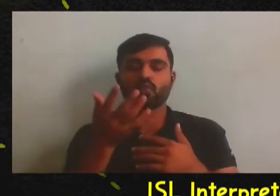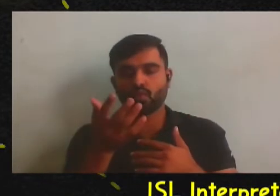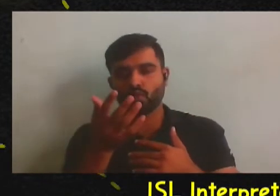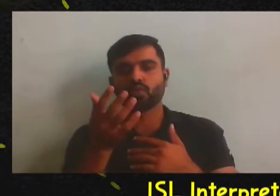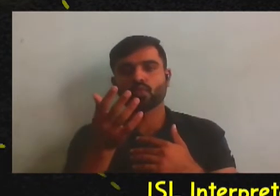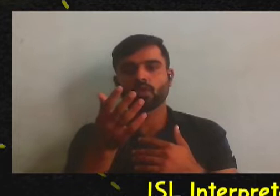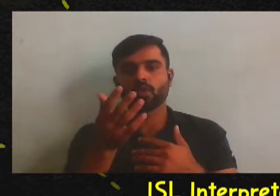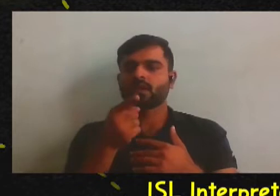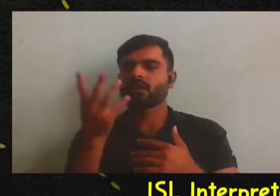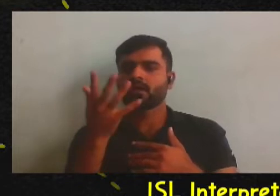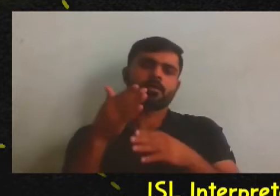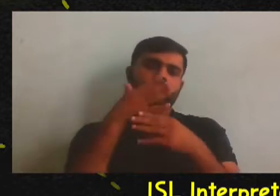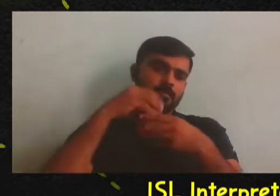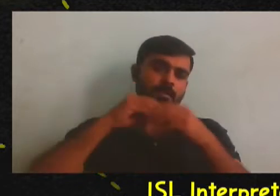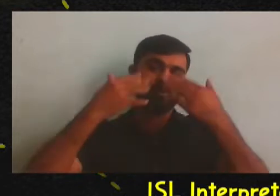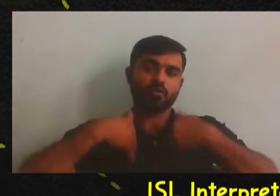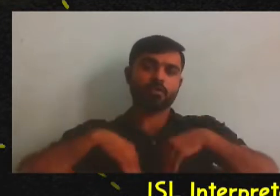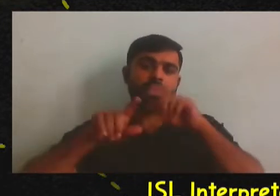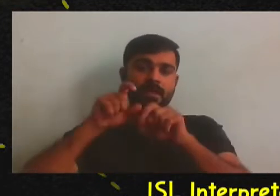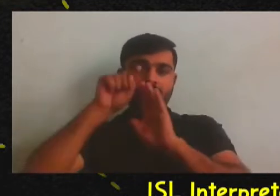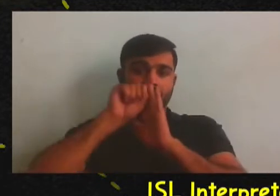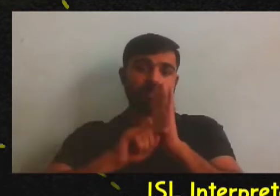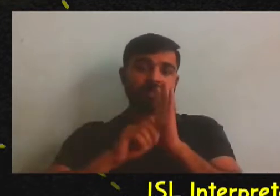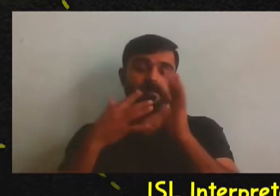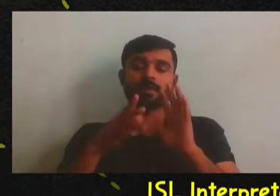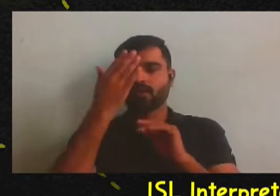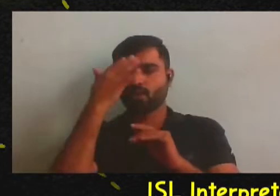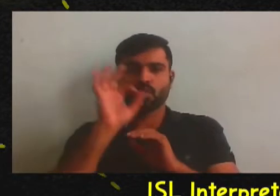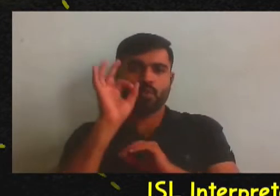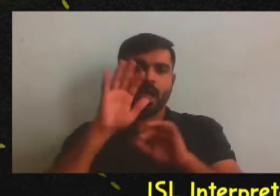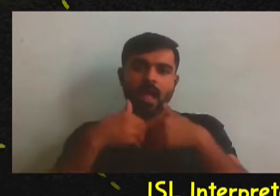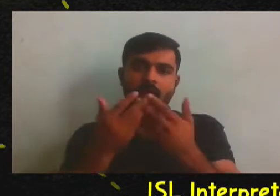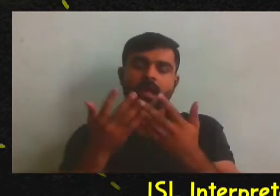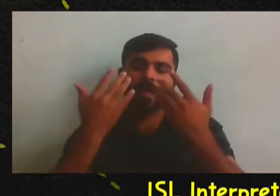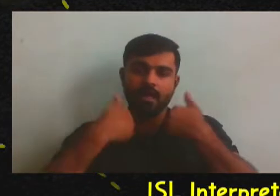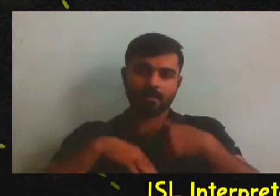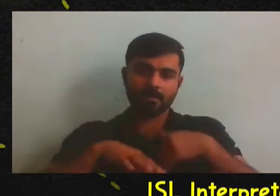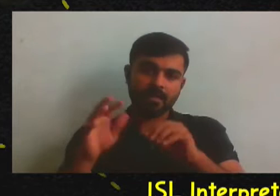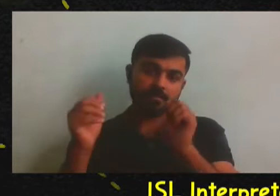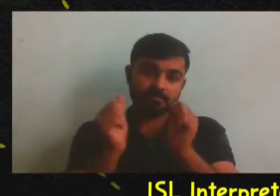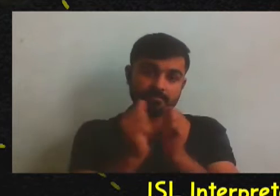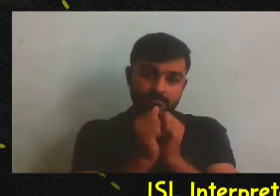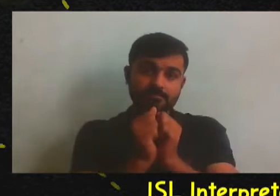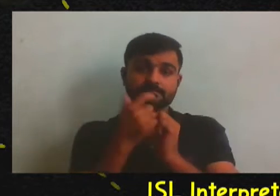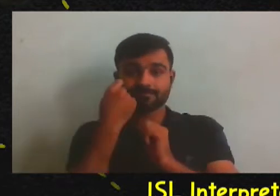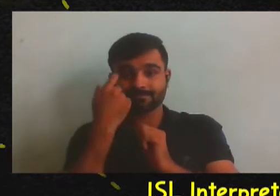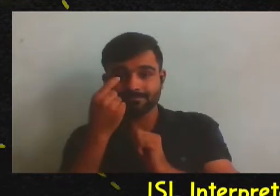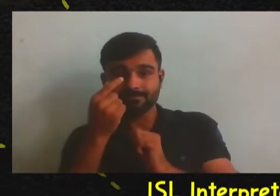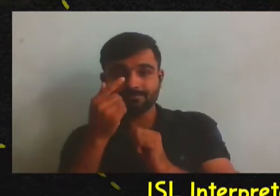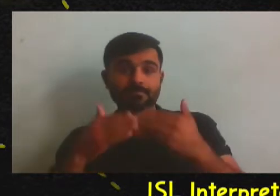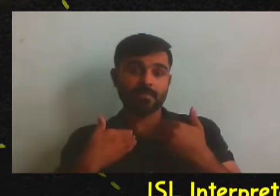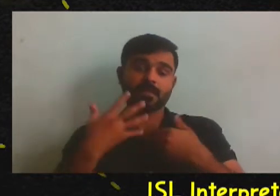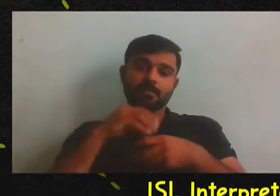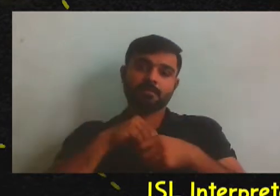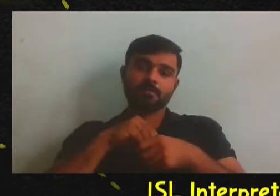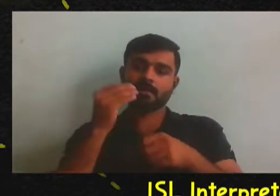it's part of the human condition, and I don't think our balance of understanding of pleasure, I think we sometimes